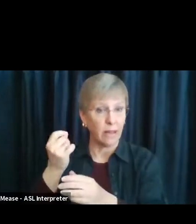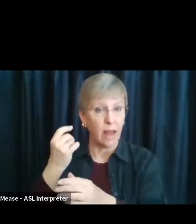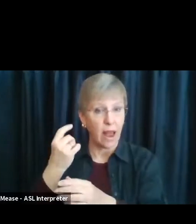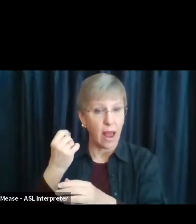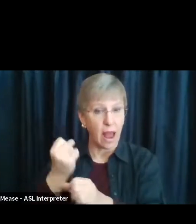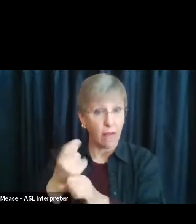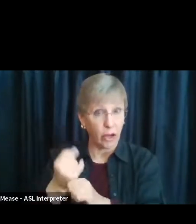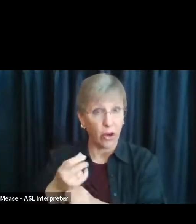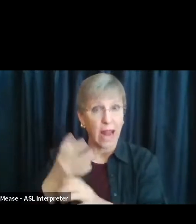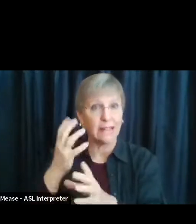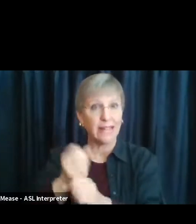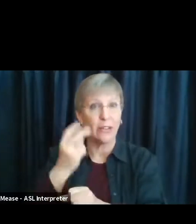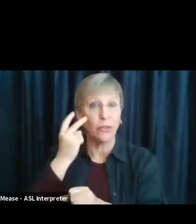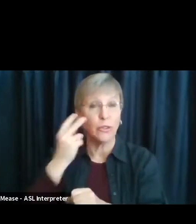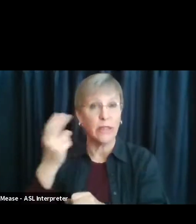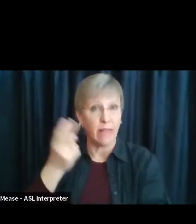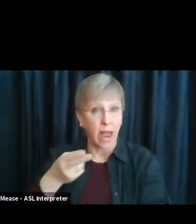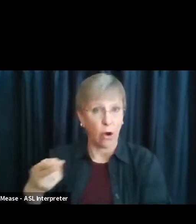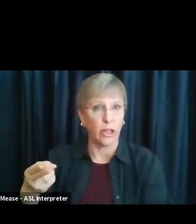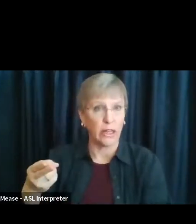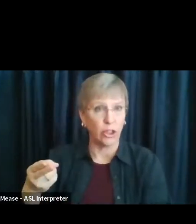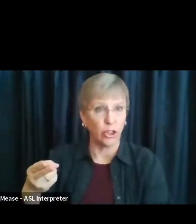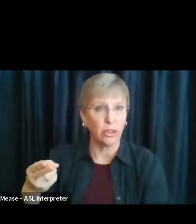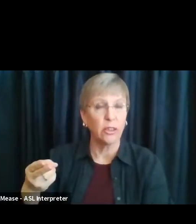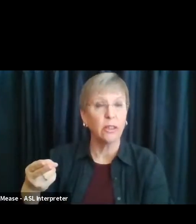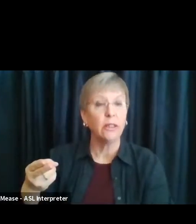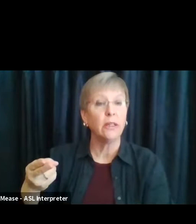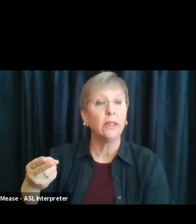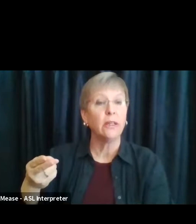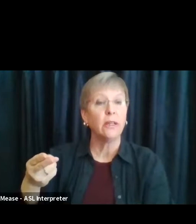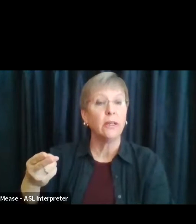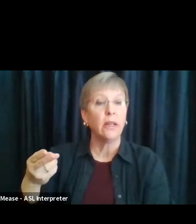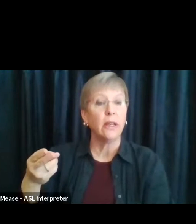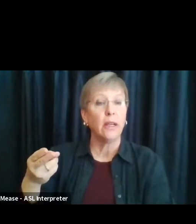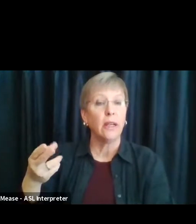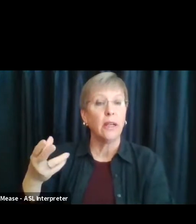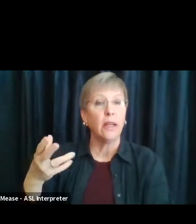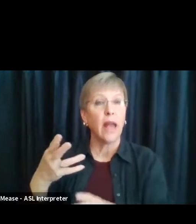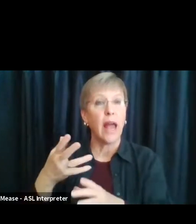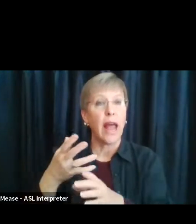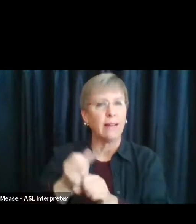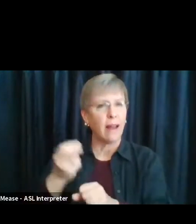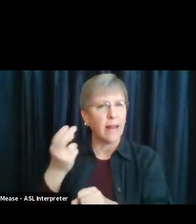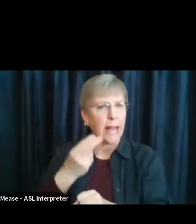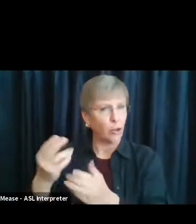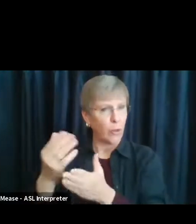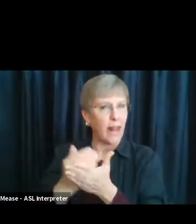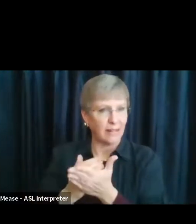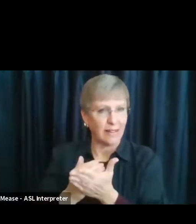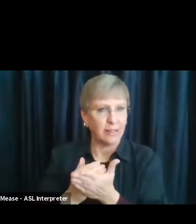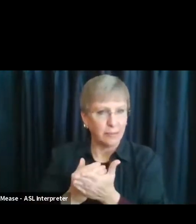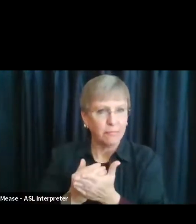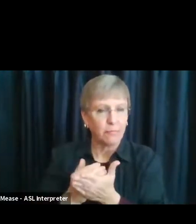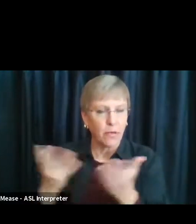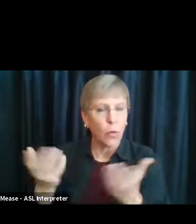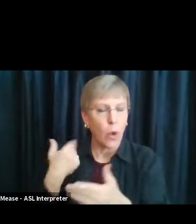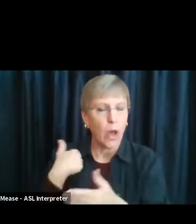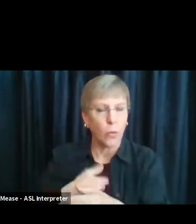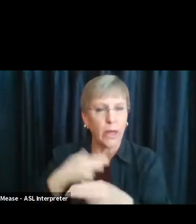to see the heritage, and they get like history lessons, what we